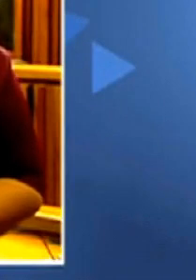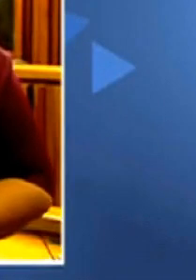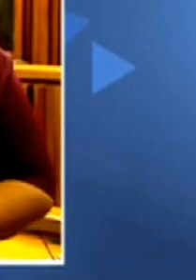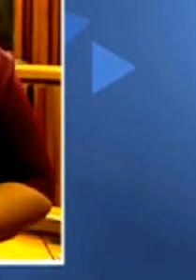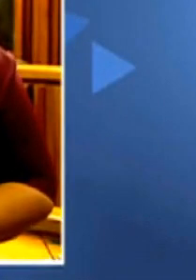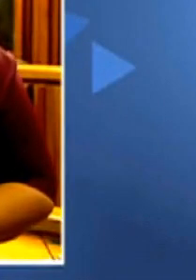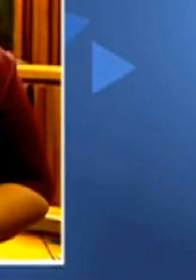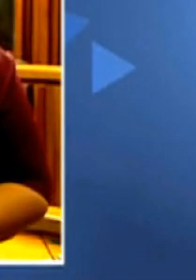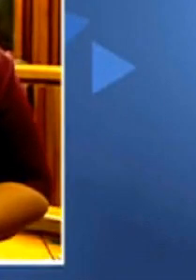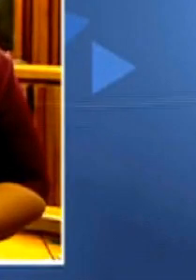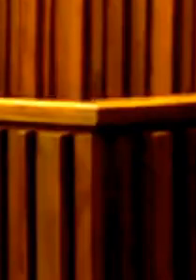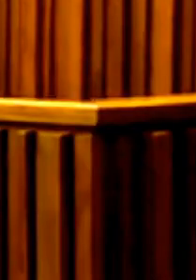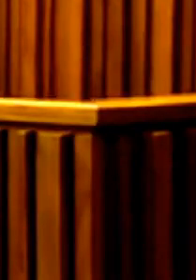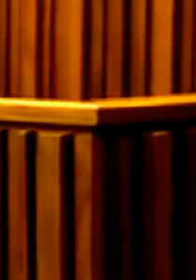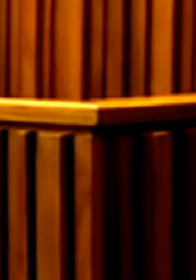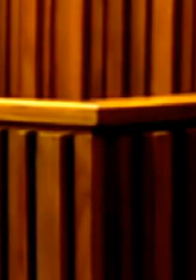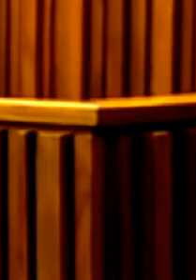begin?